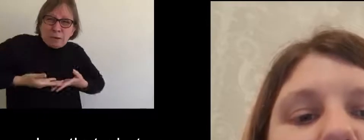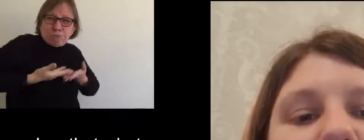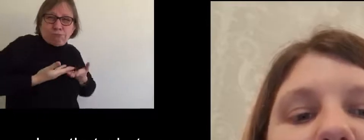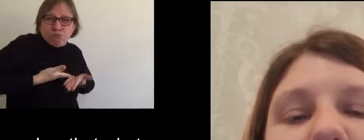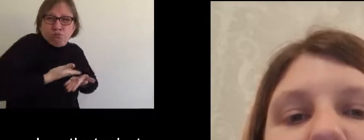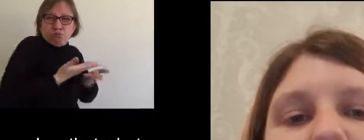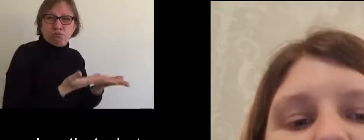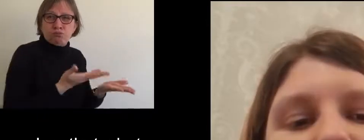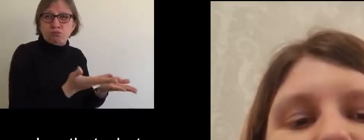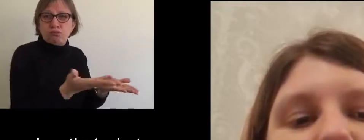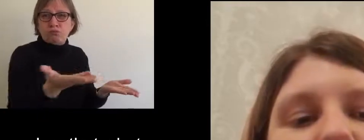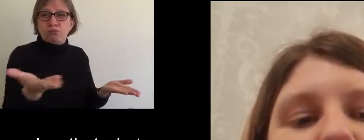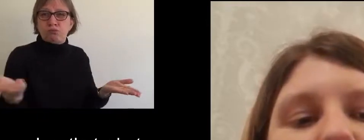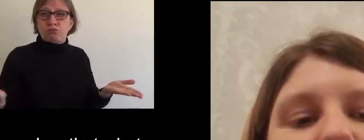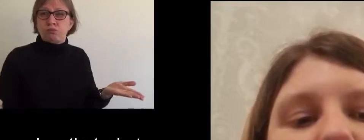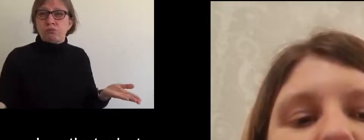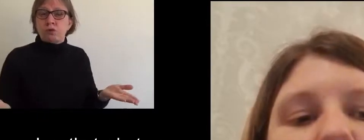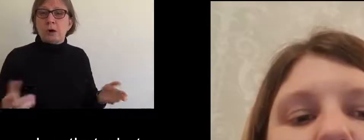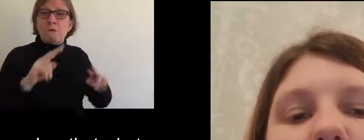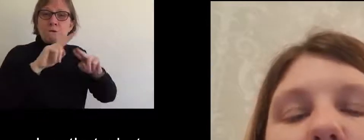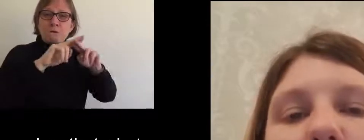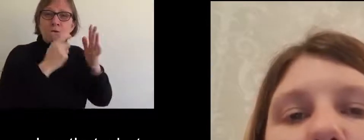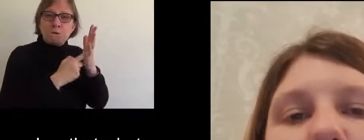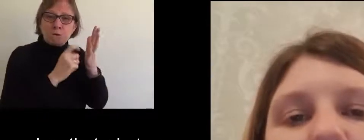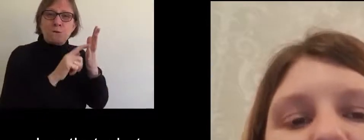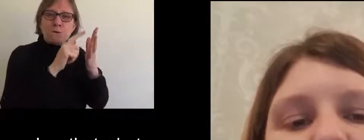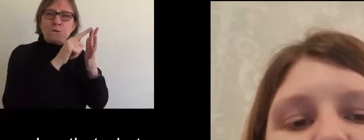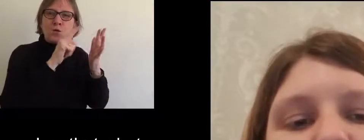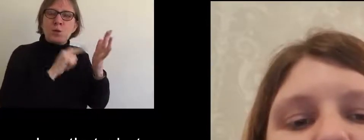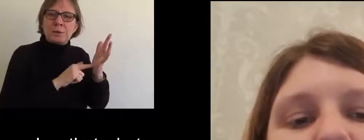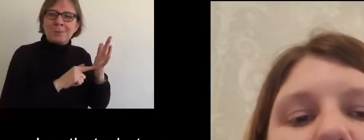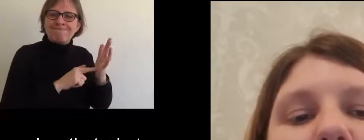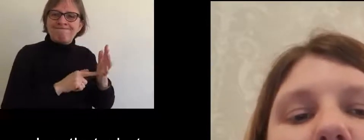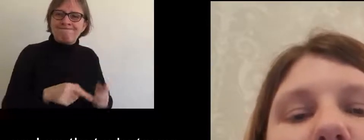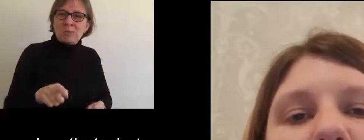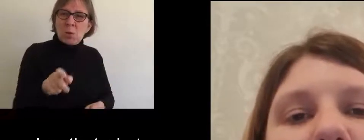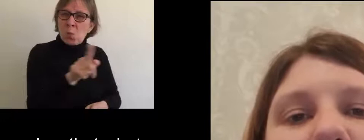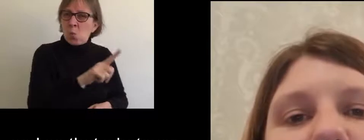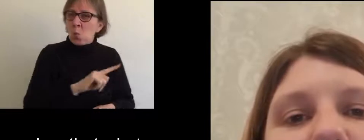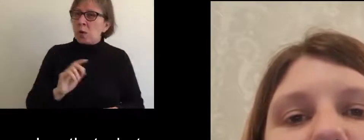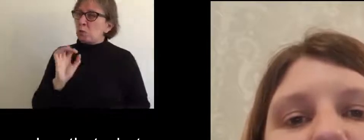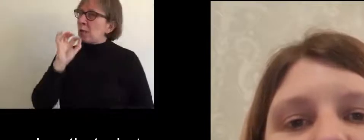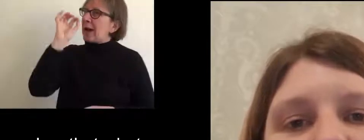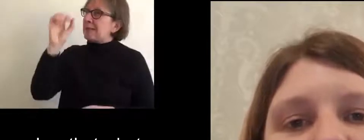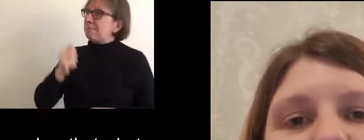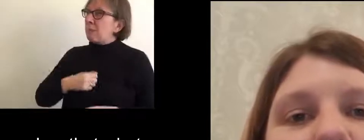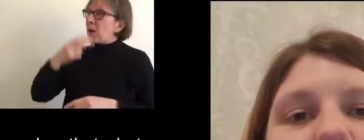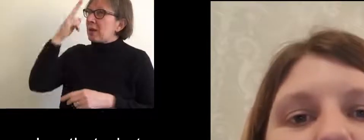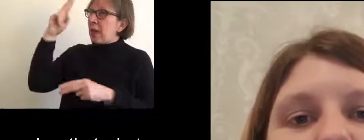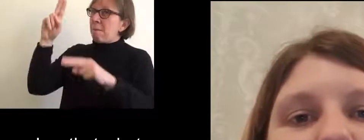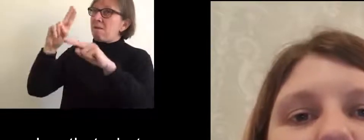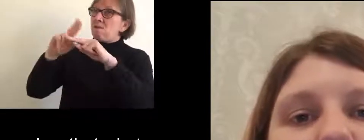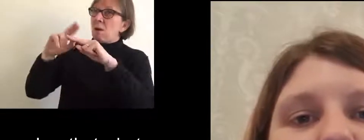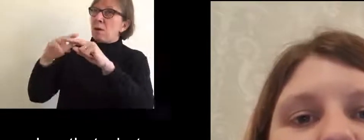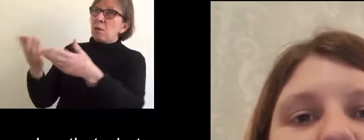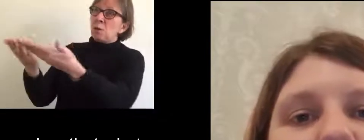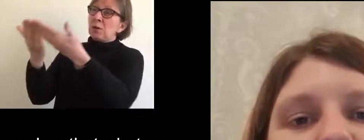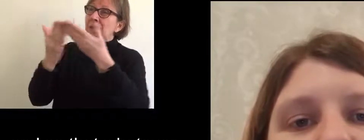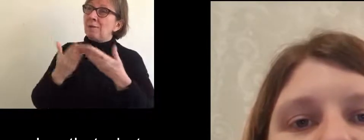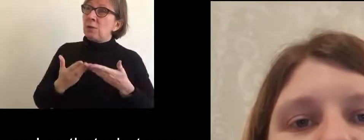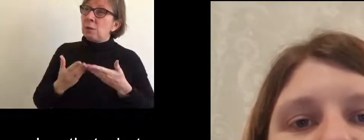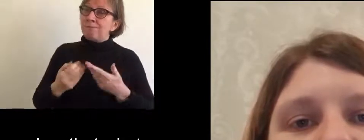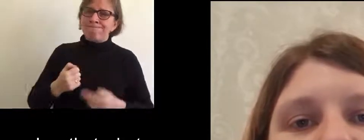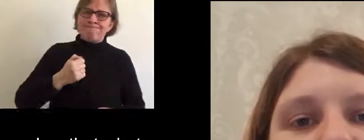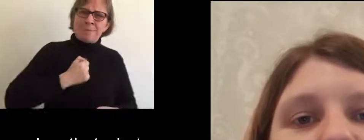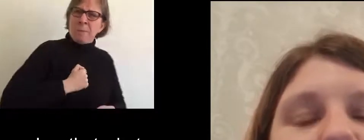that whatever you ask in my name, the Father will give you. This is my command: love one